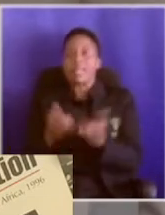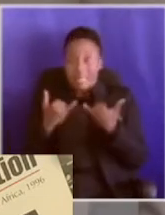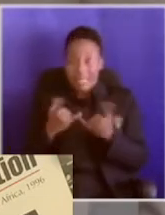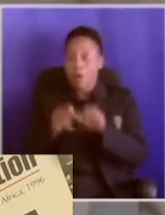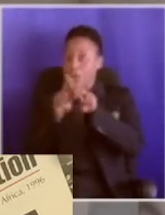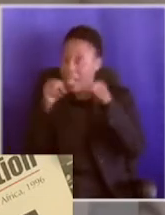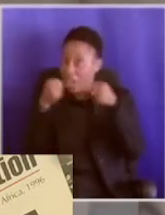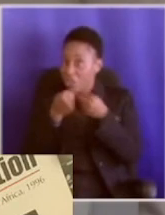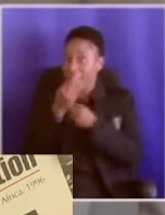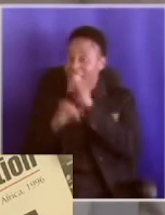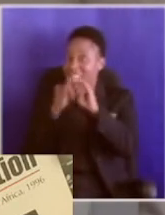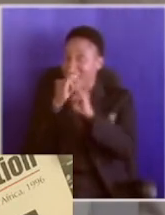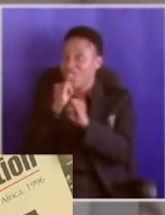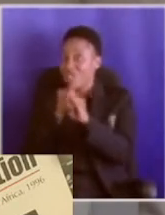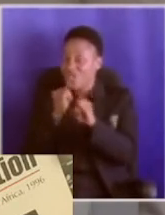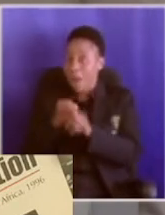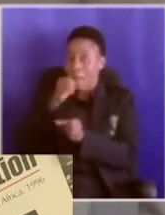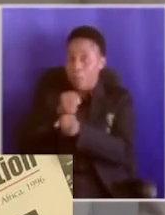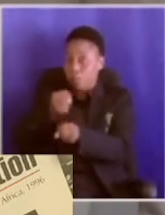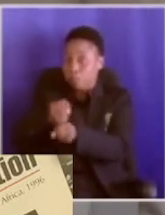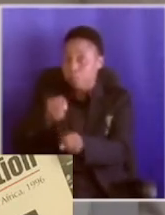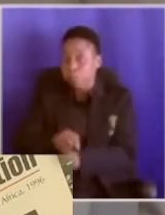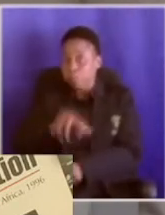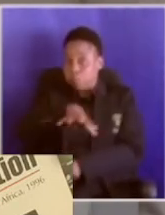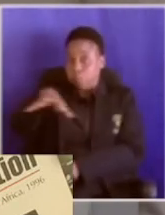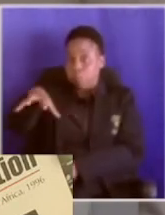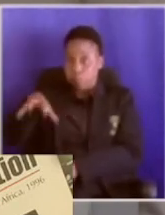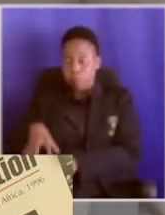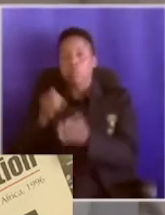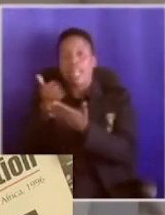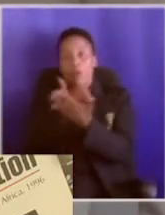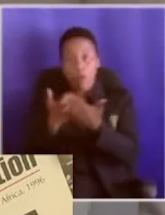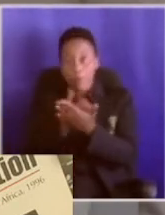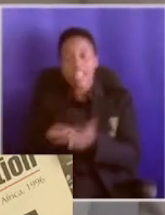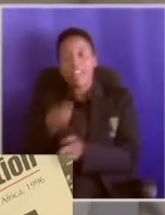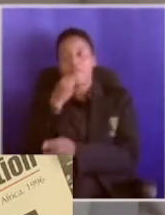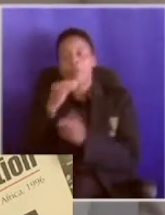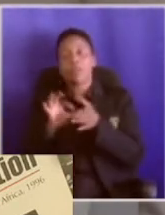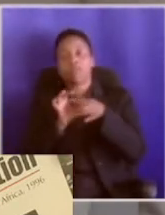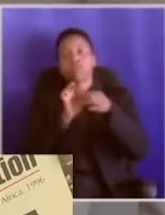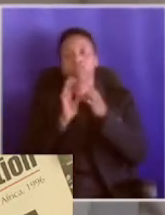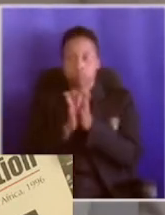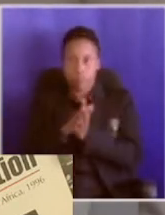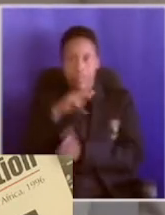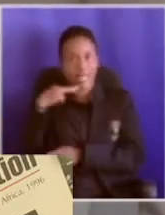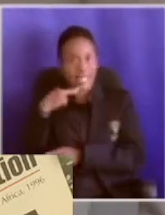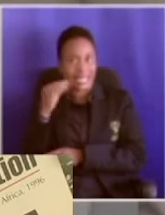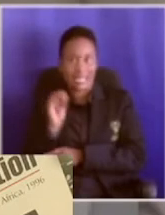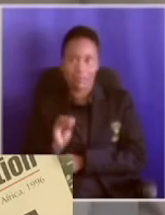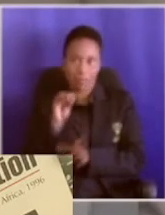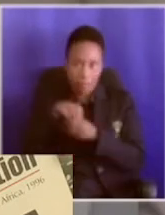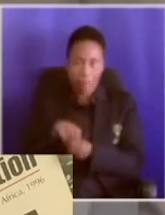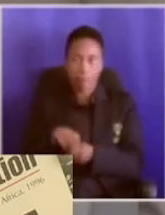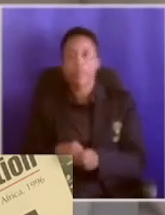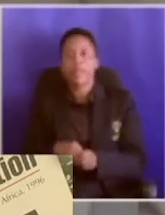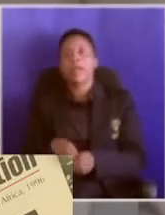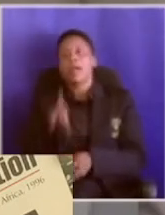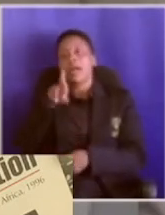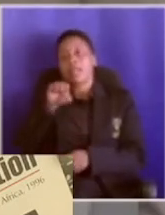international demographic, economic, and food-related realities. The Restitution Act